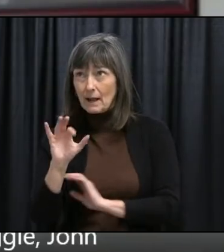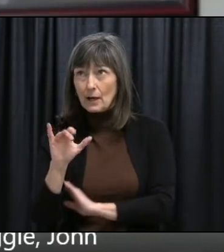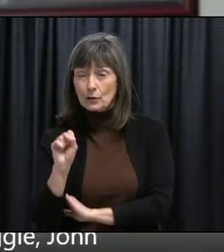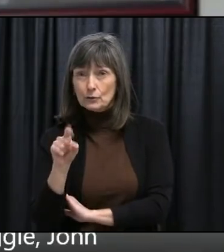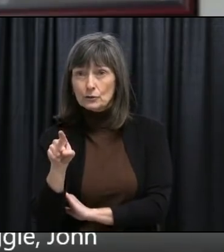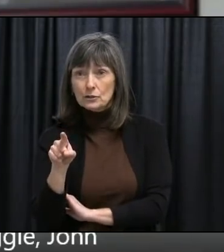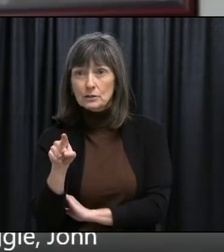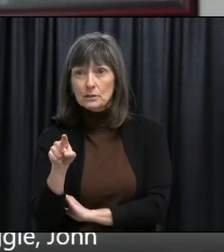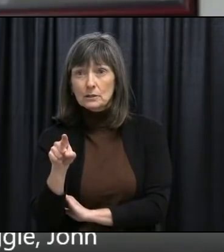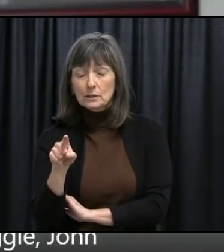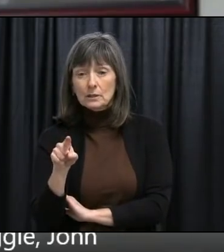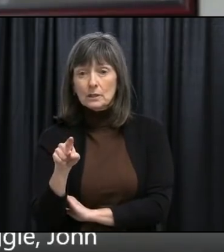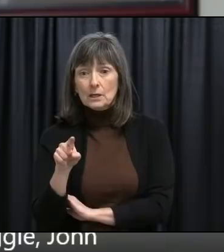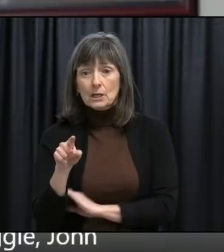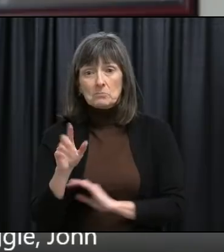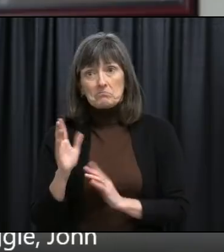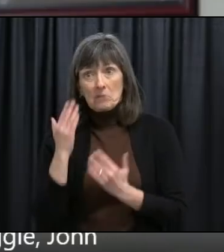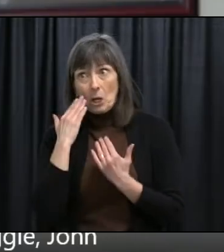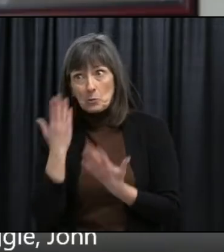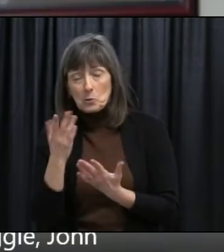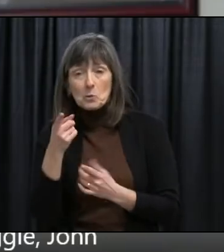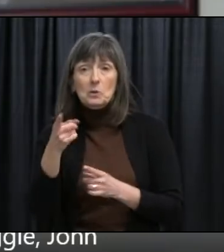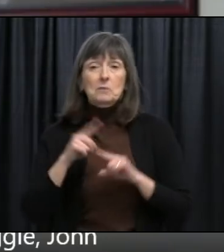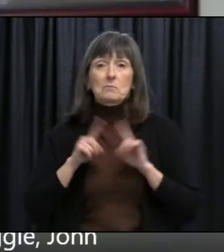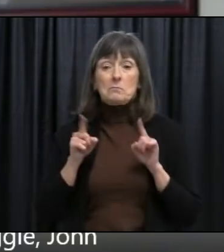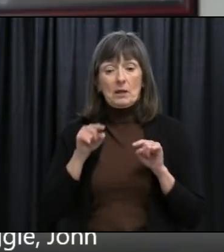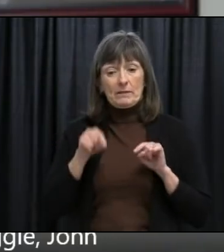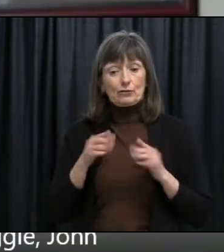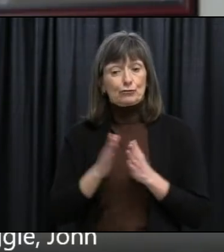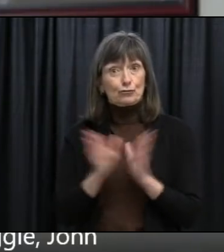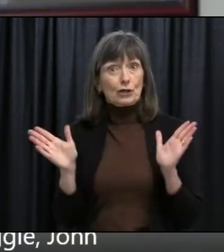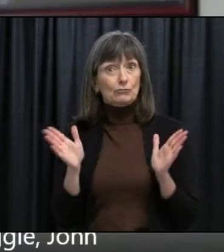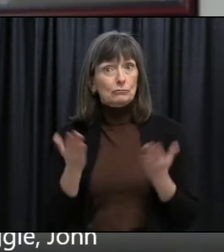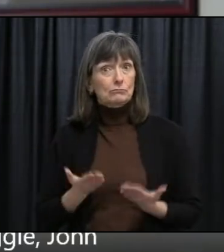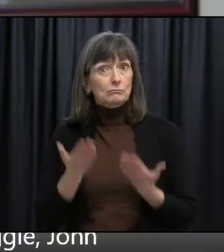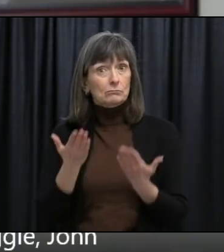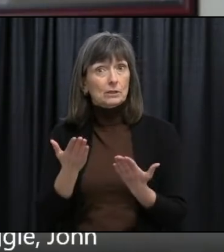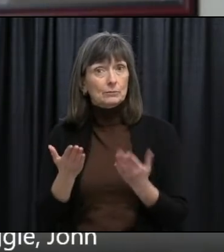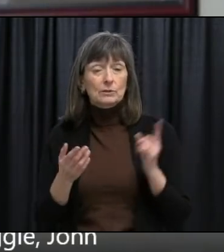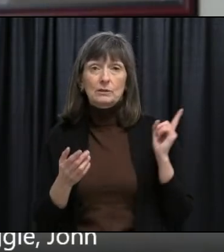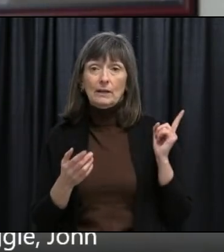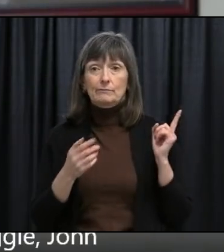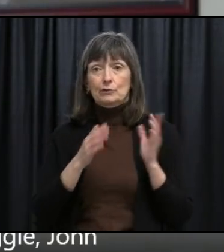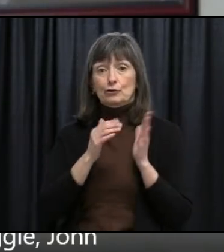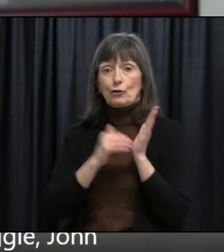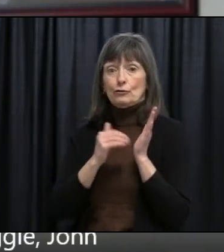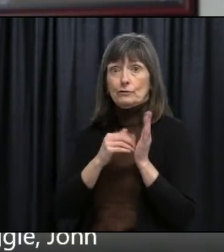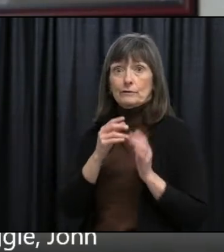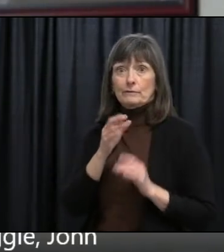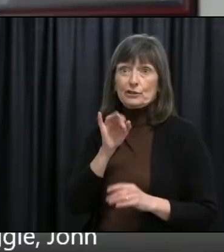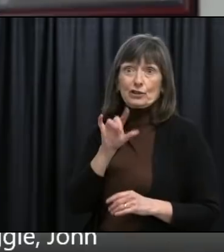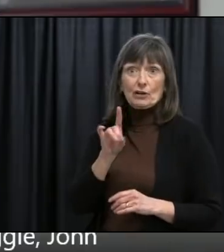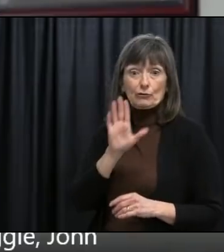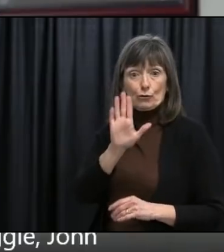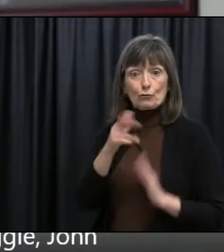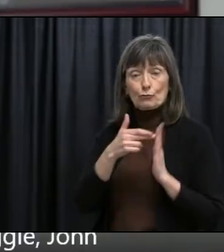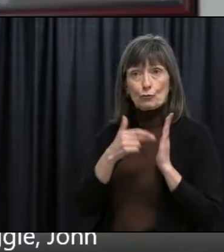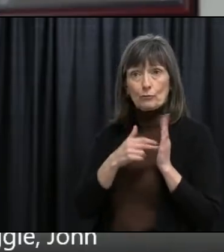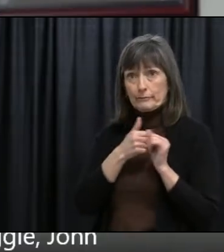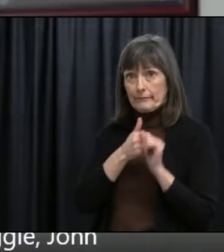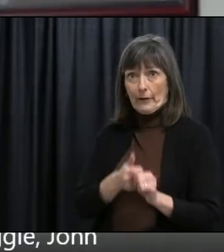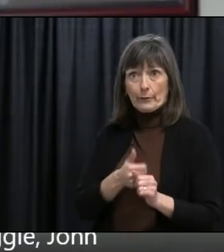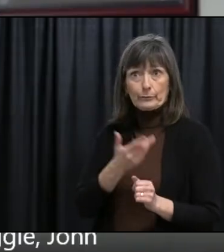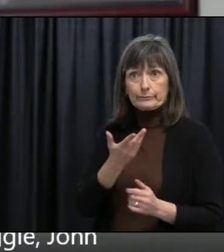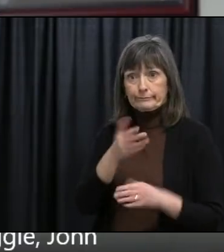are recommendations that will be based on Dr. Fitzgerald's guidelines. And I think